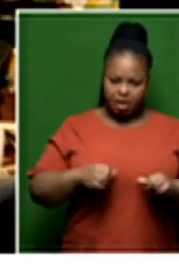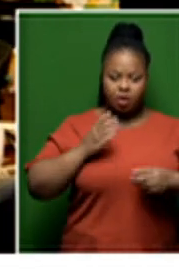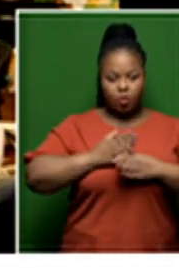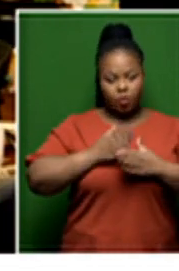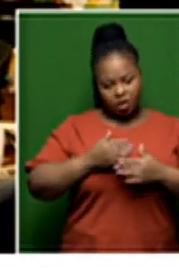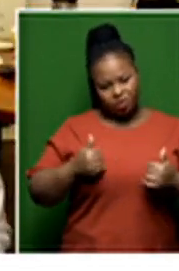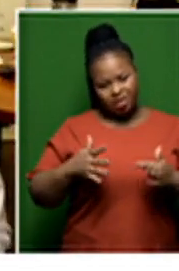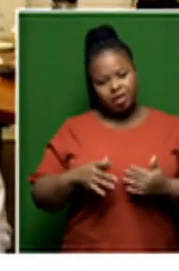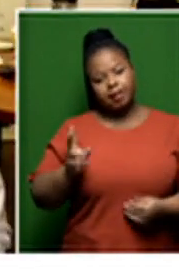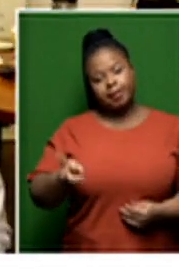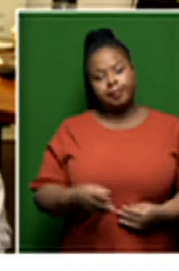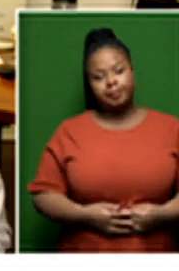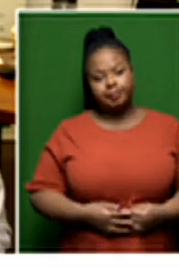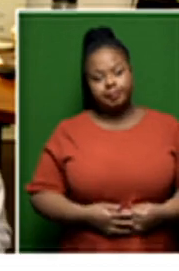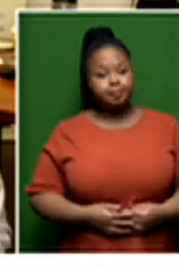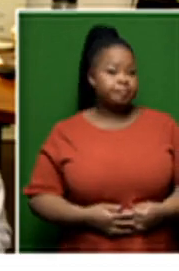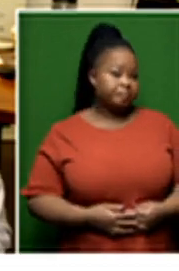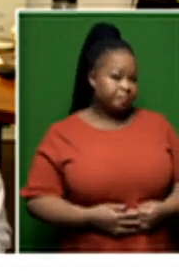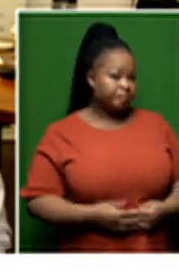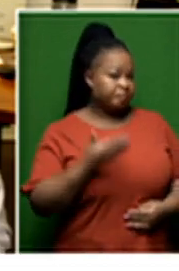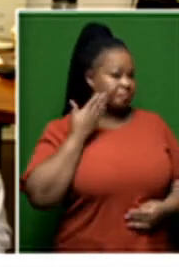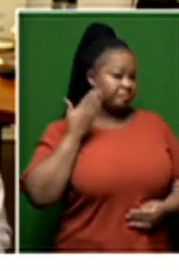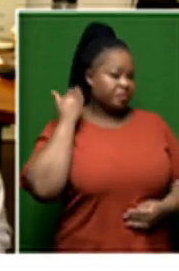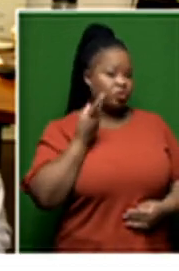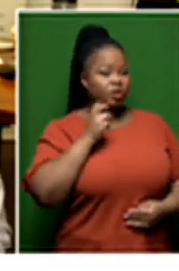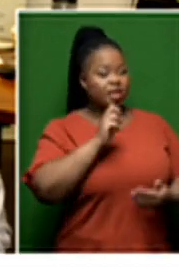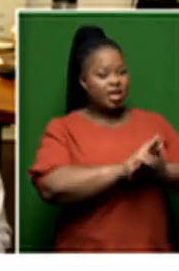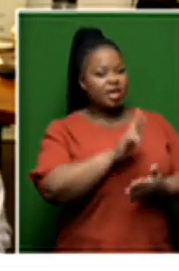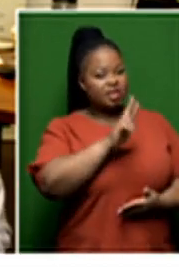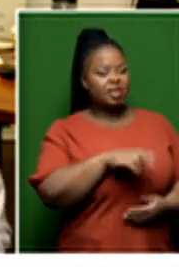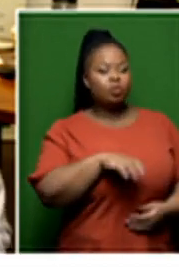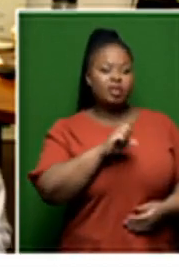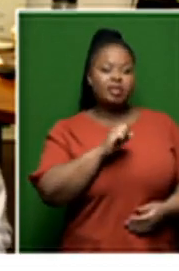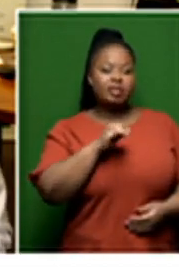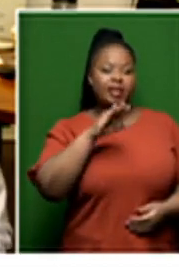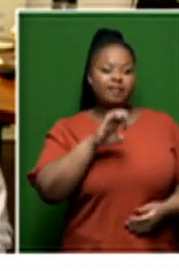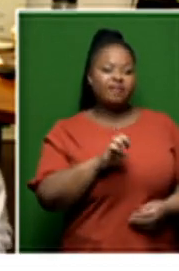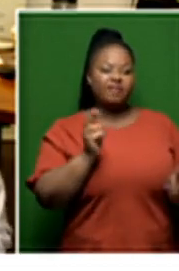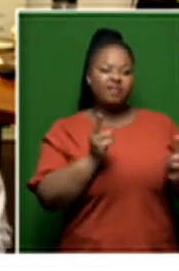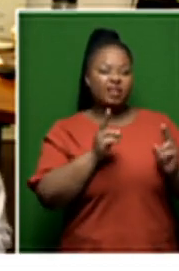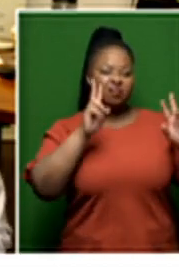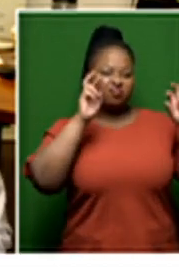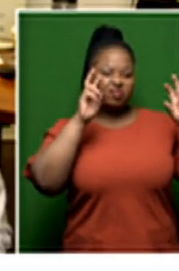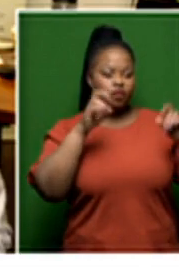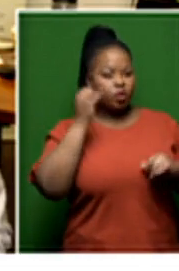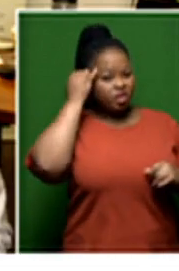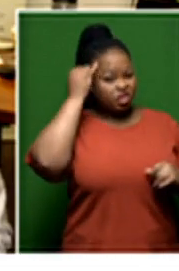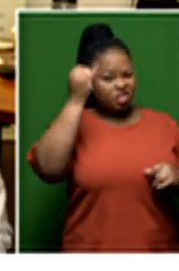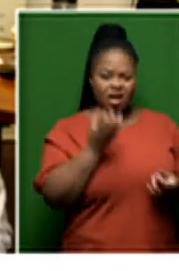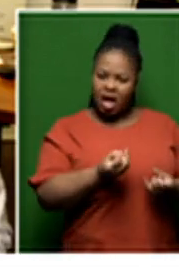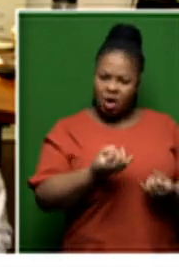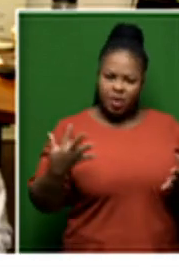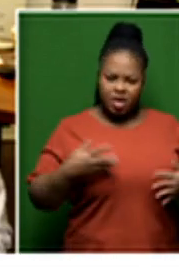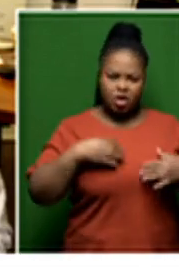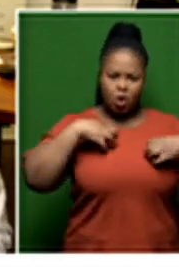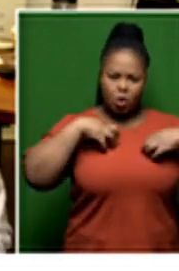again. So let's go back to that point in 2018 when the SAFE initiative was launched. How many pit latrines were there in schools at that time,